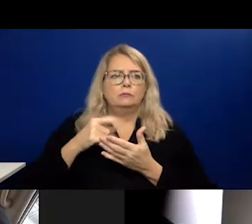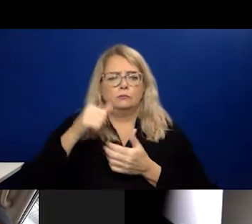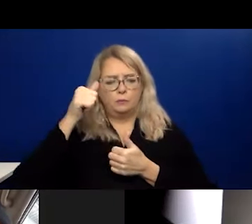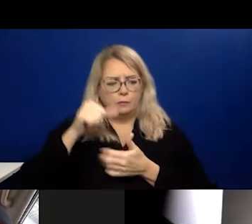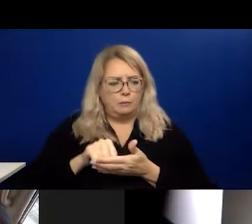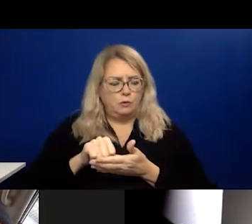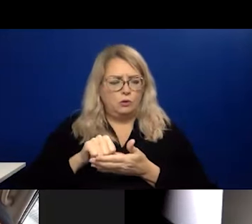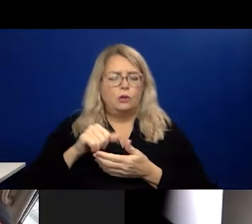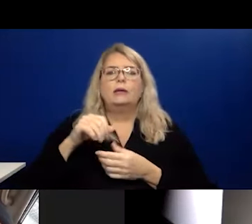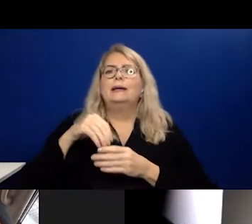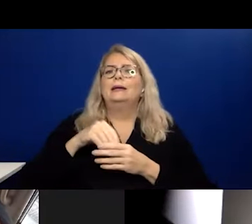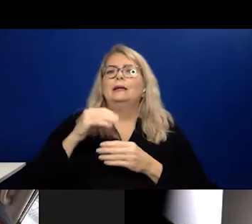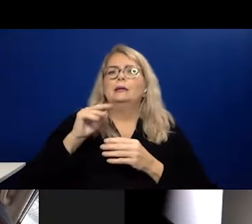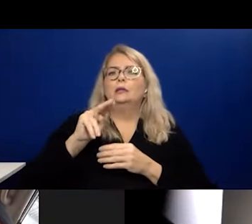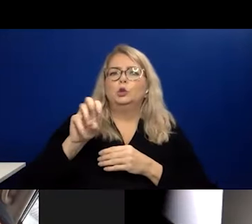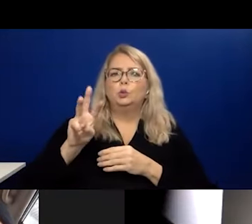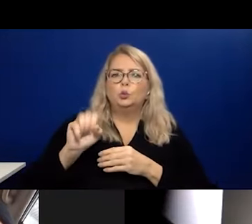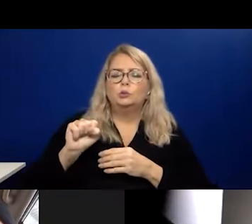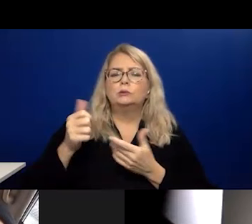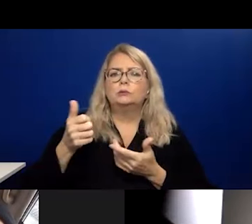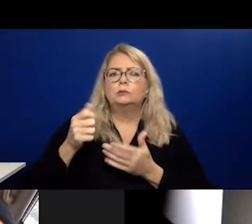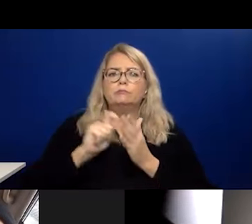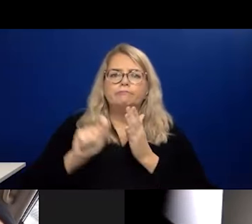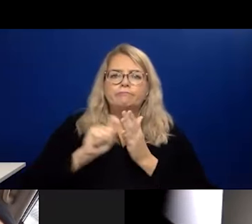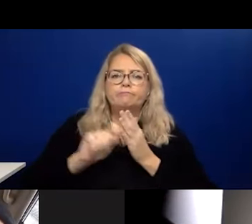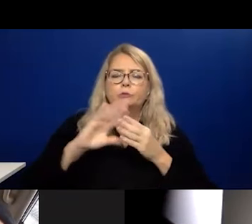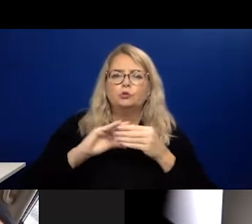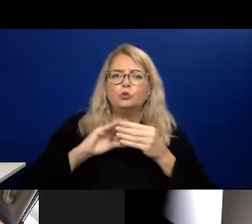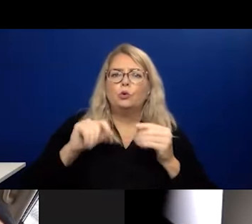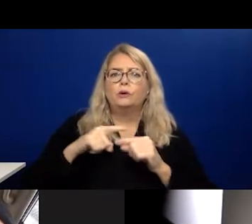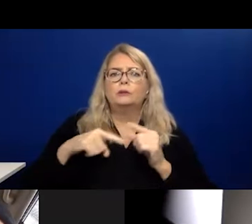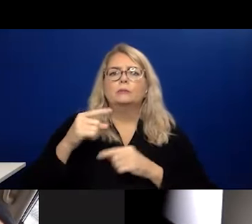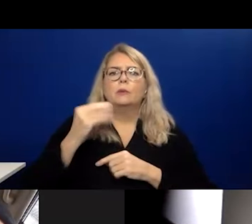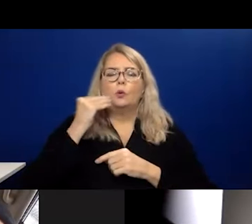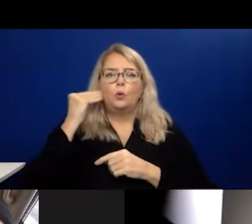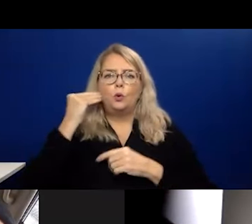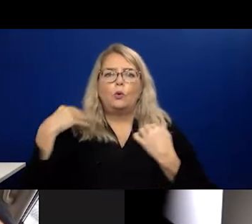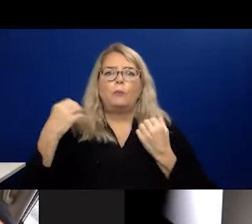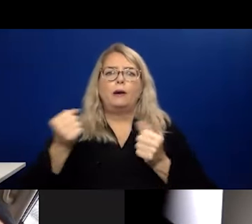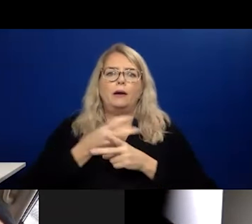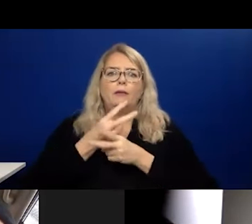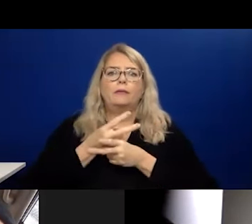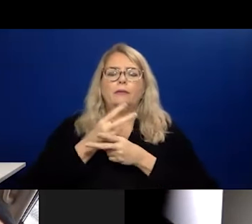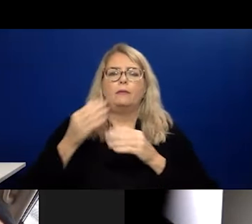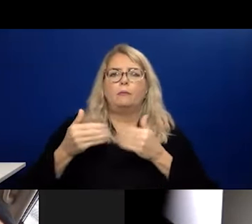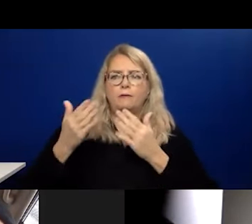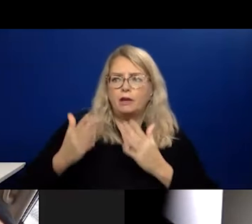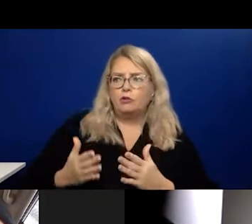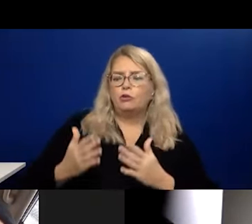news articles about home health care providers trying